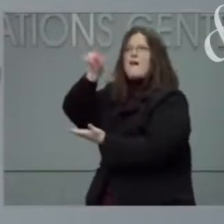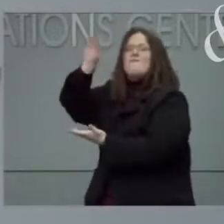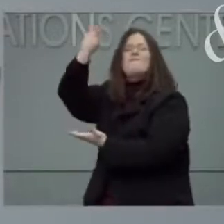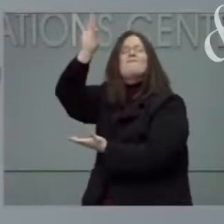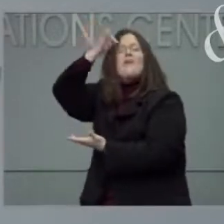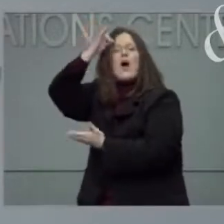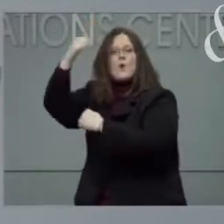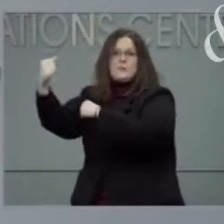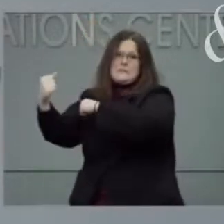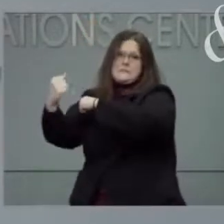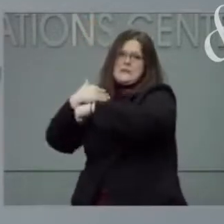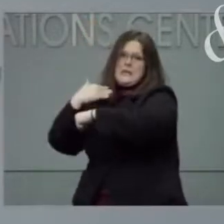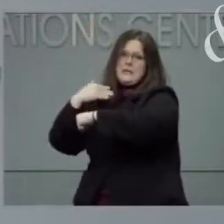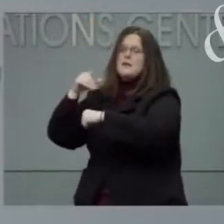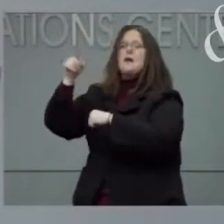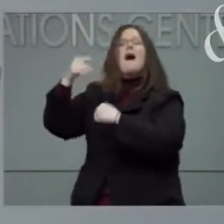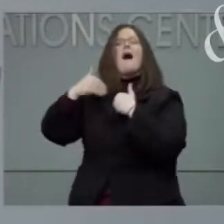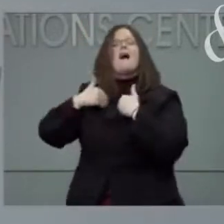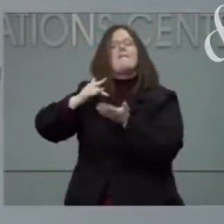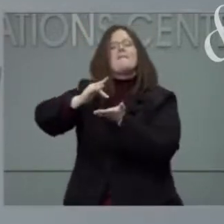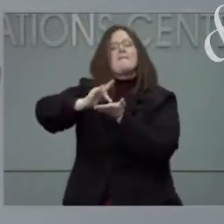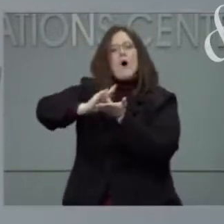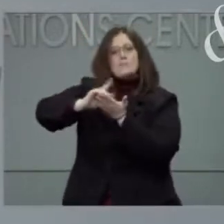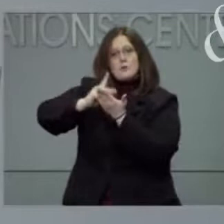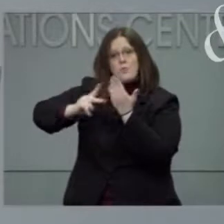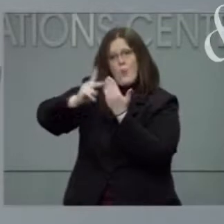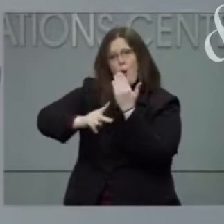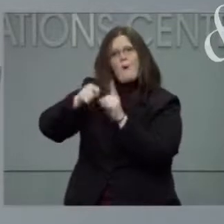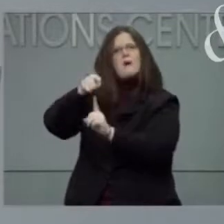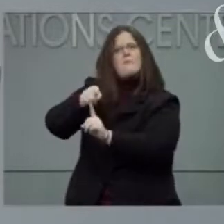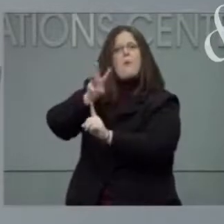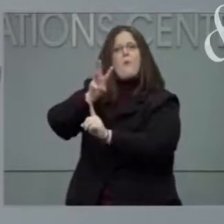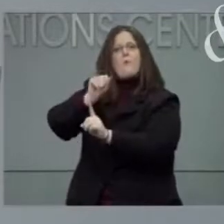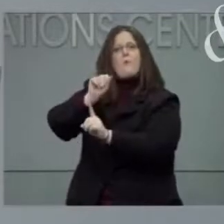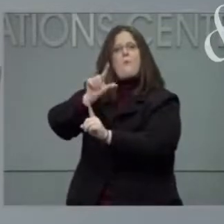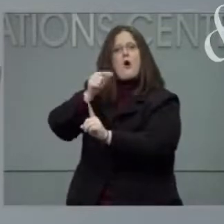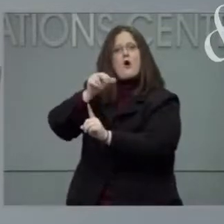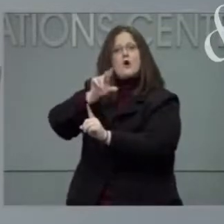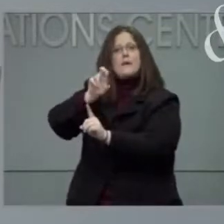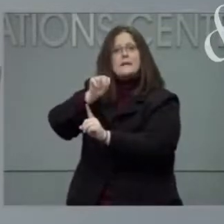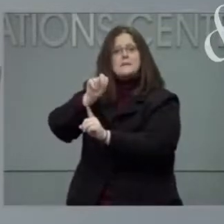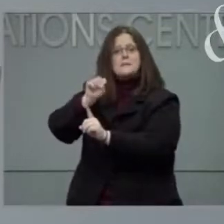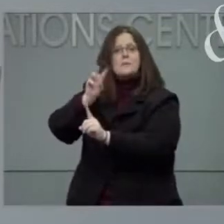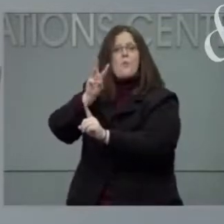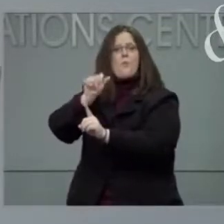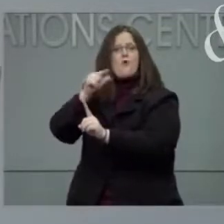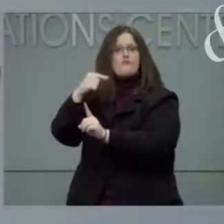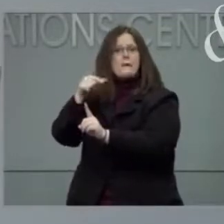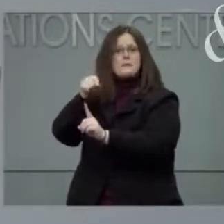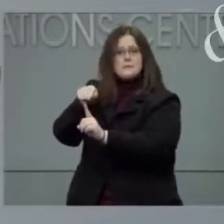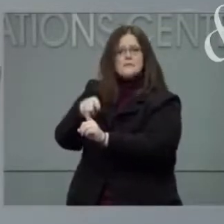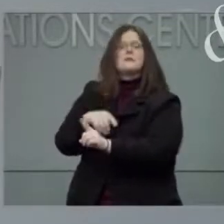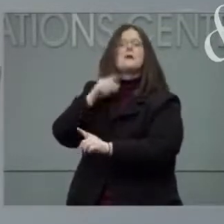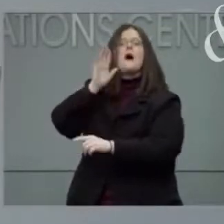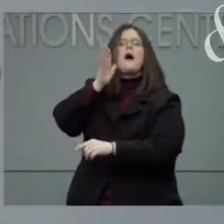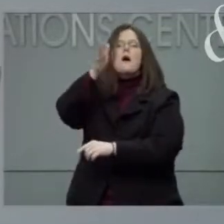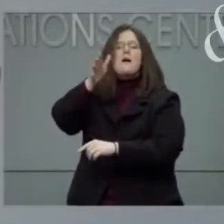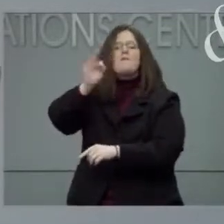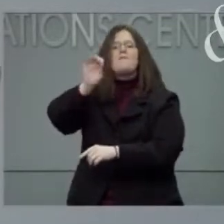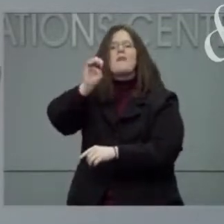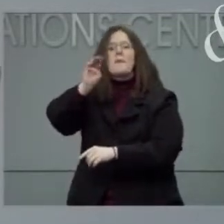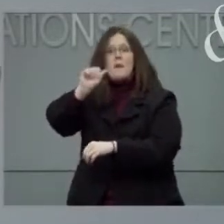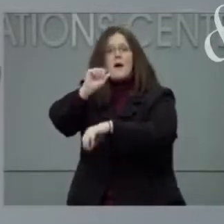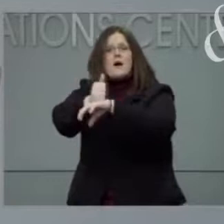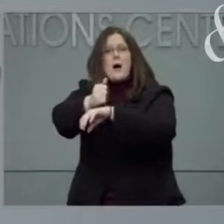through our federal pharmacy program with Walgreens, the FEMA site in Greensboro that the governor discussed, and the